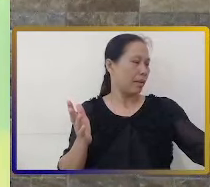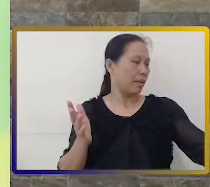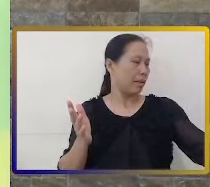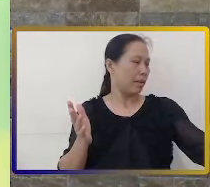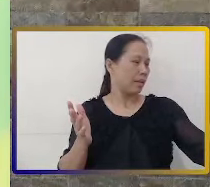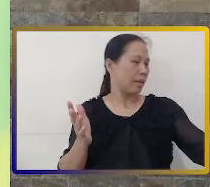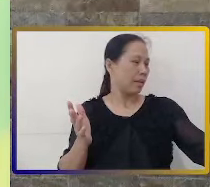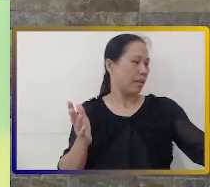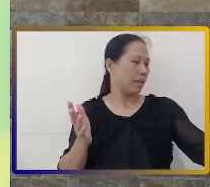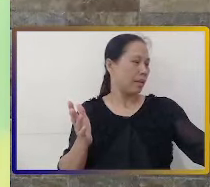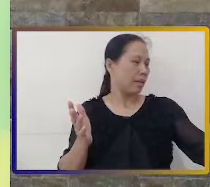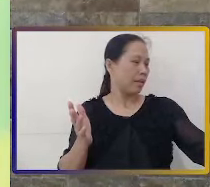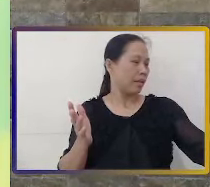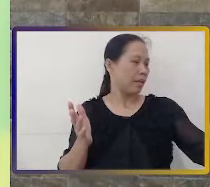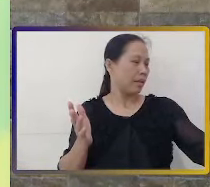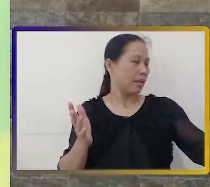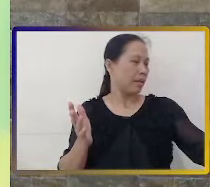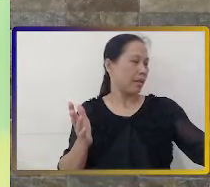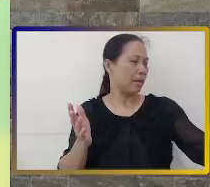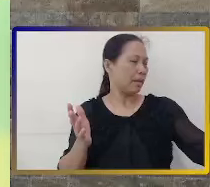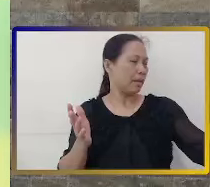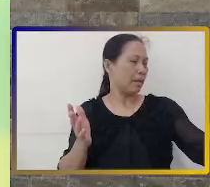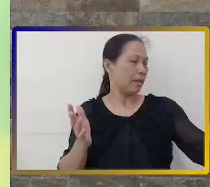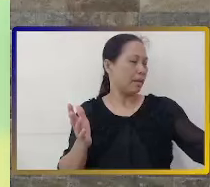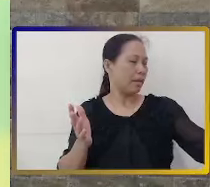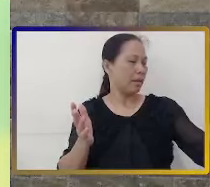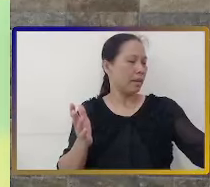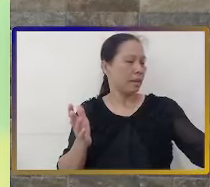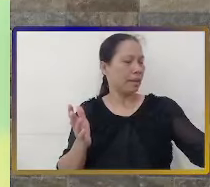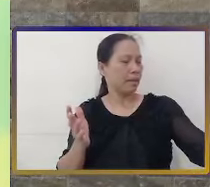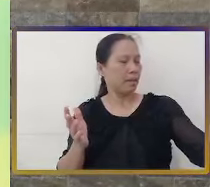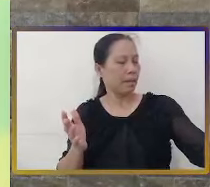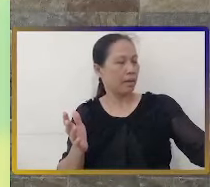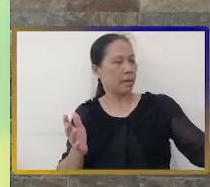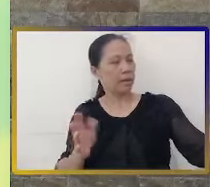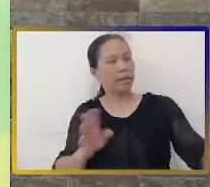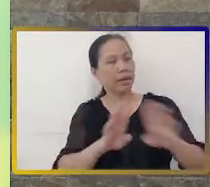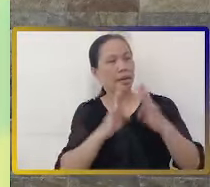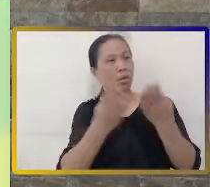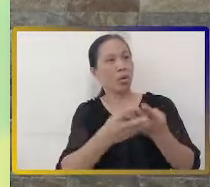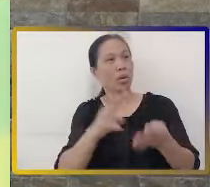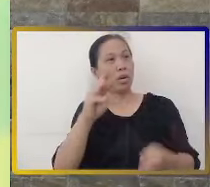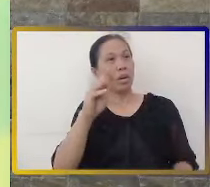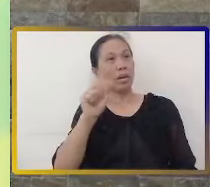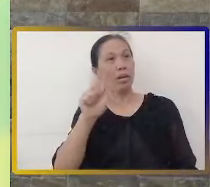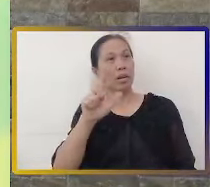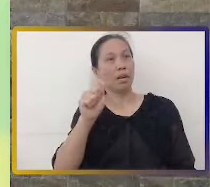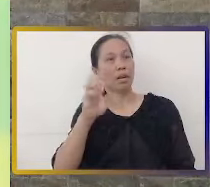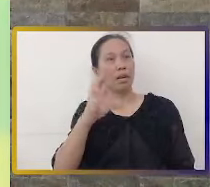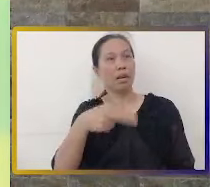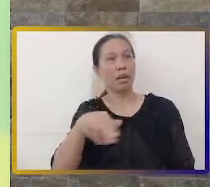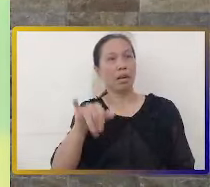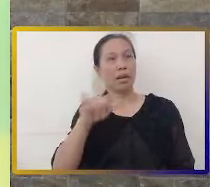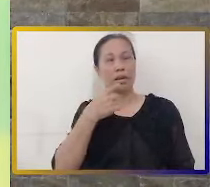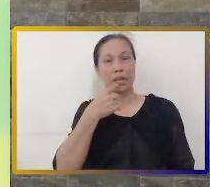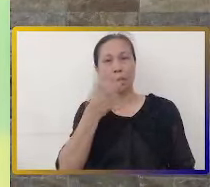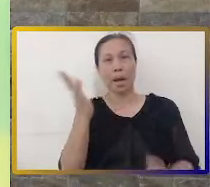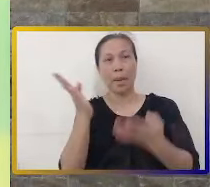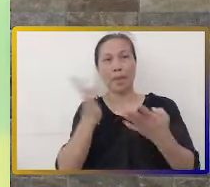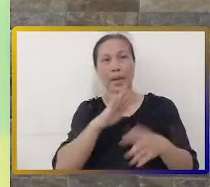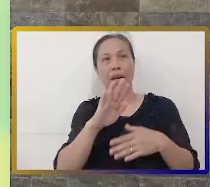notice that now in the book of in the book of malaki We have the same thing bring Ye all the